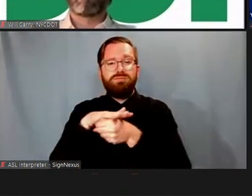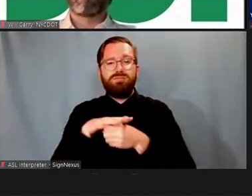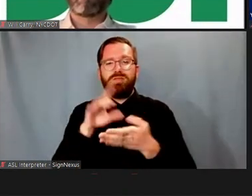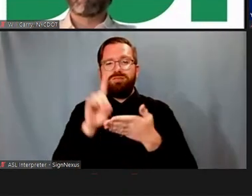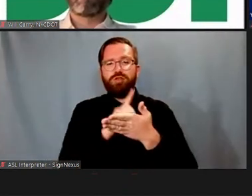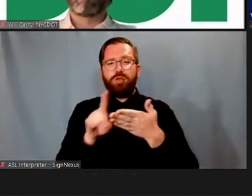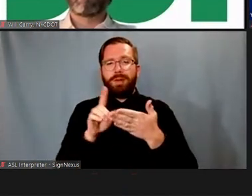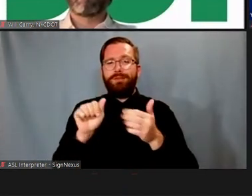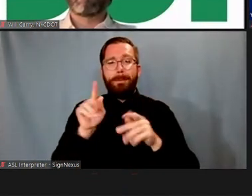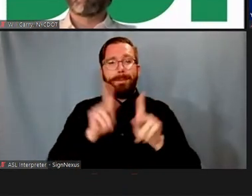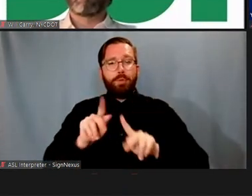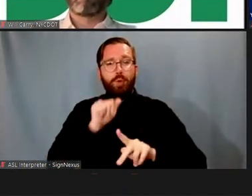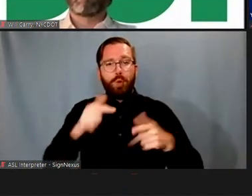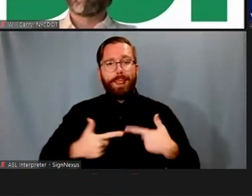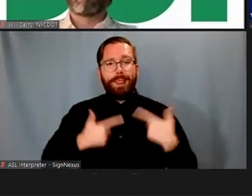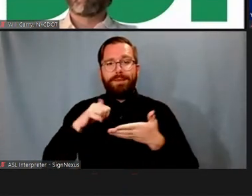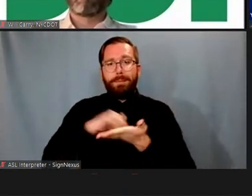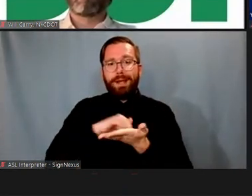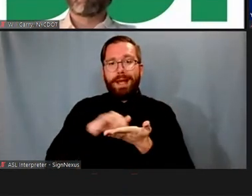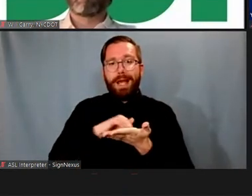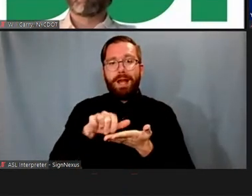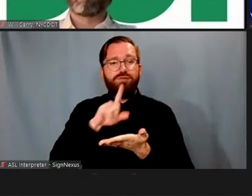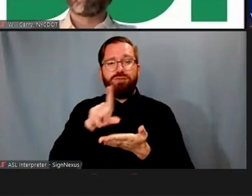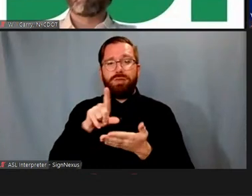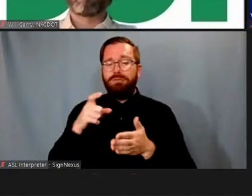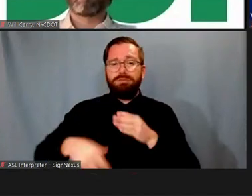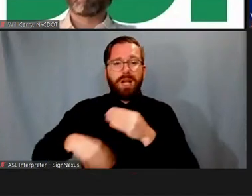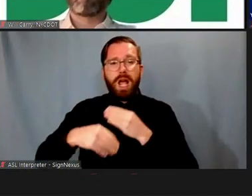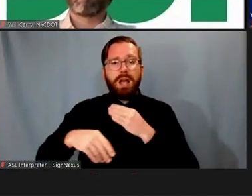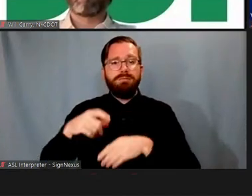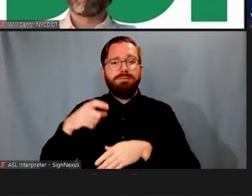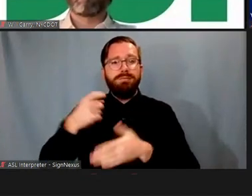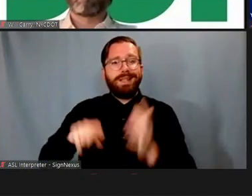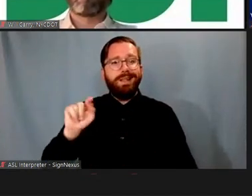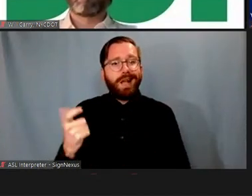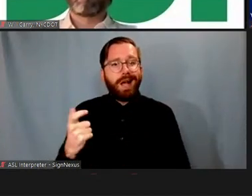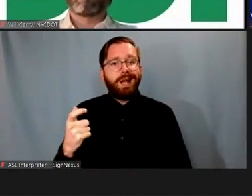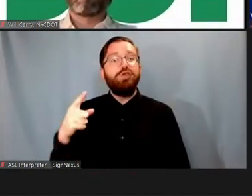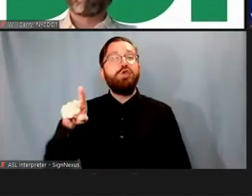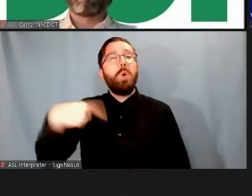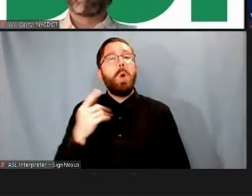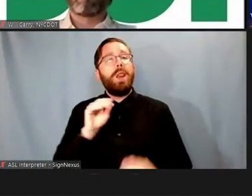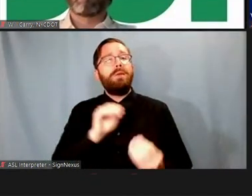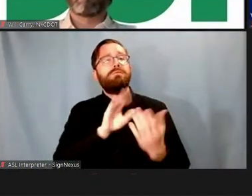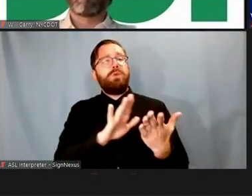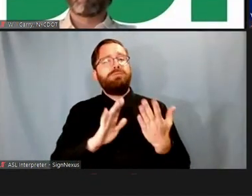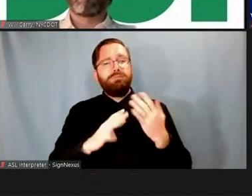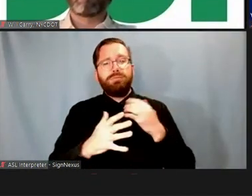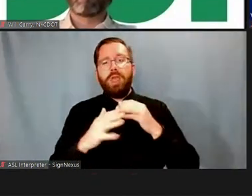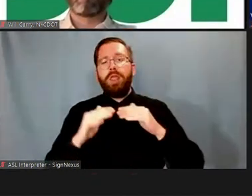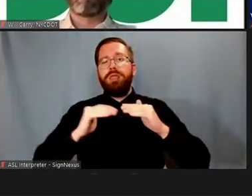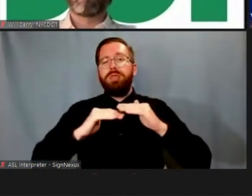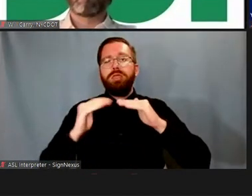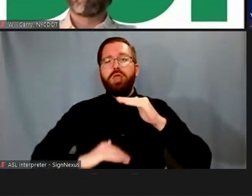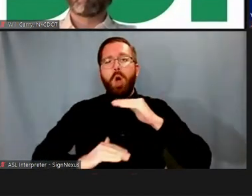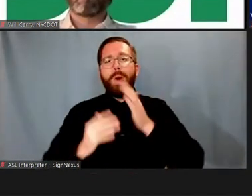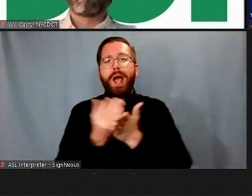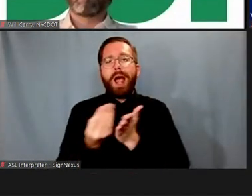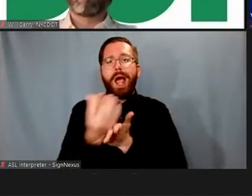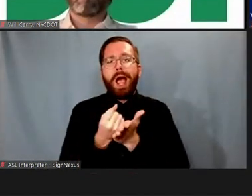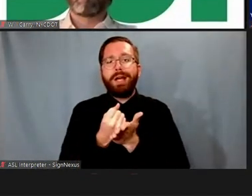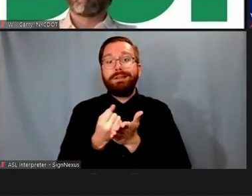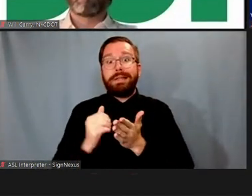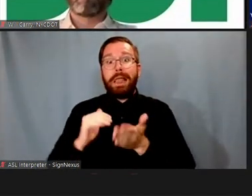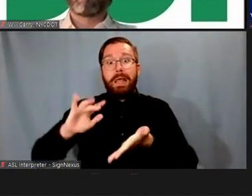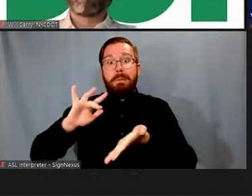we pay the same taxes as manhattan nights you're only addressing the lower income group but with additional tolls and fees you're pushing us in the middle class down to